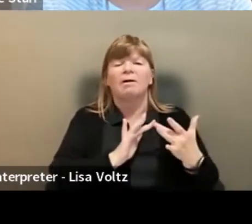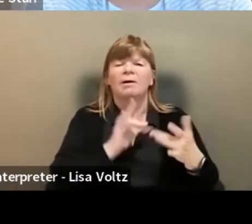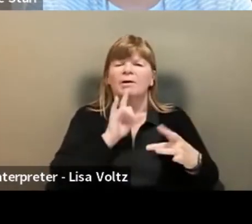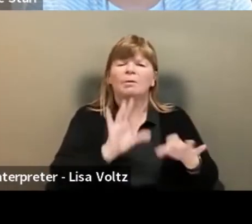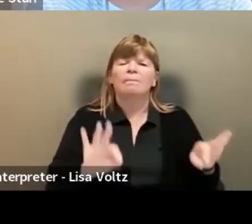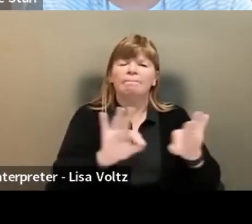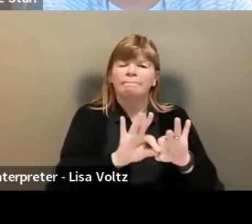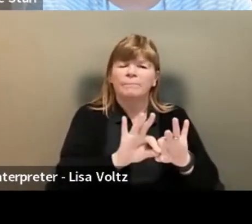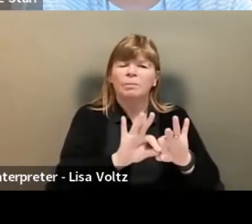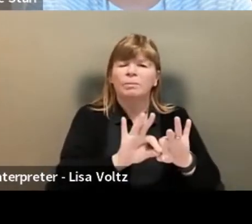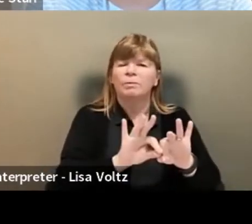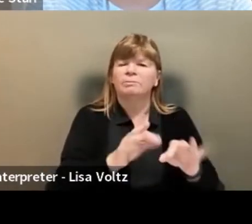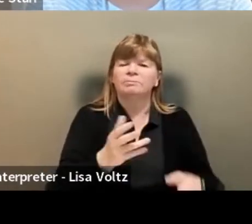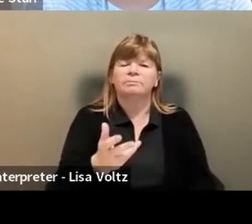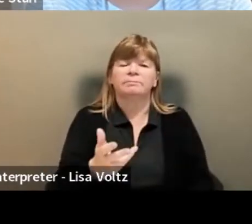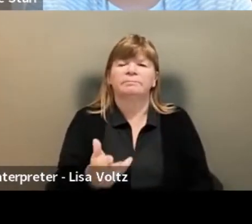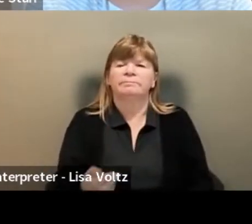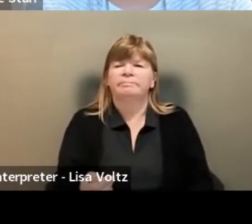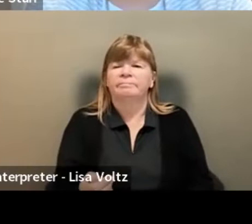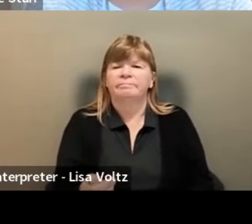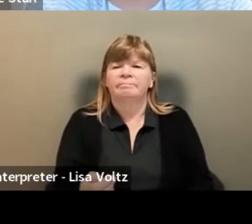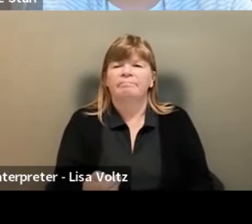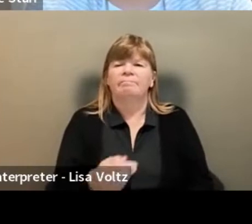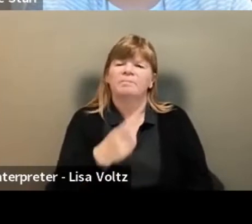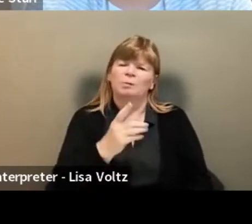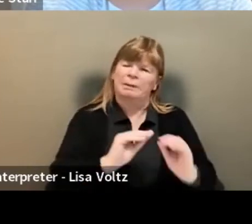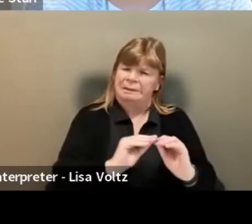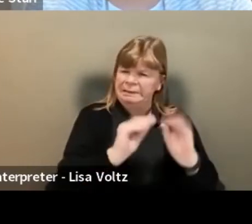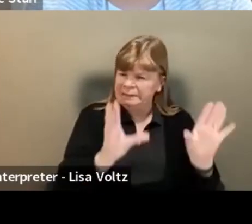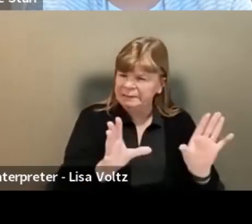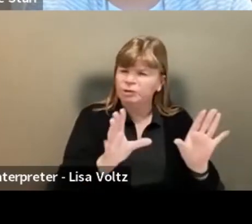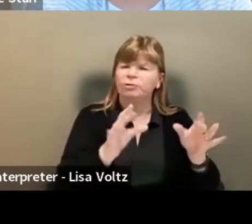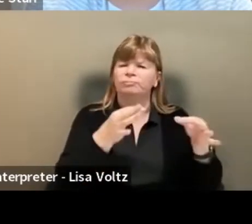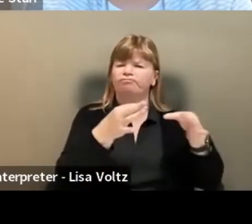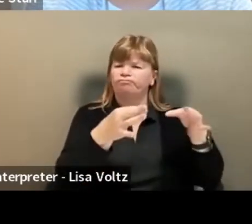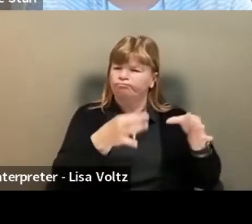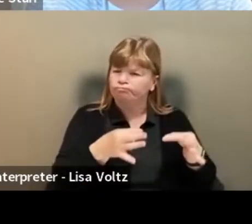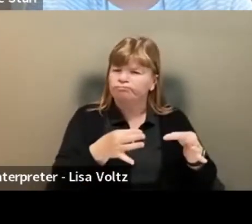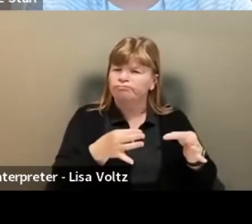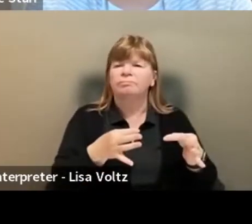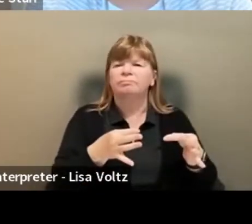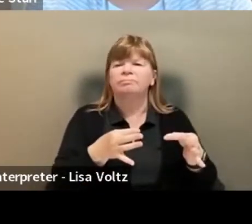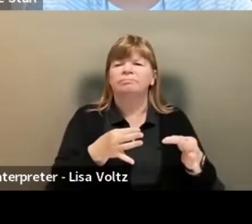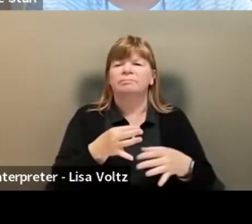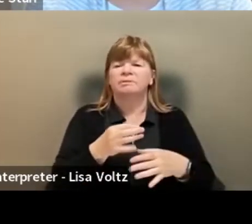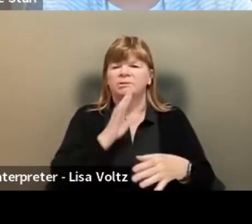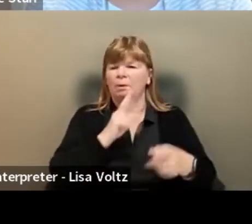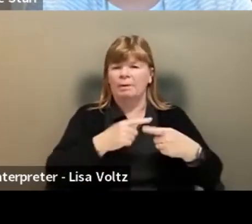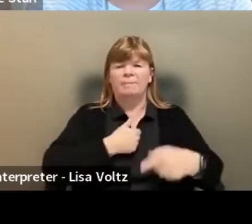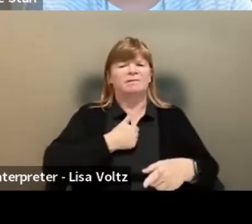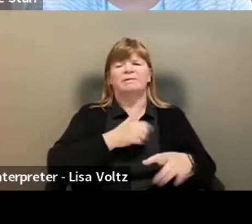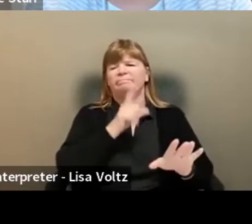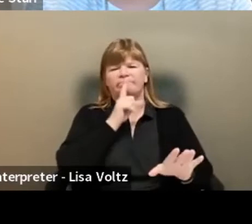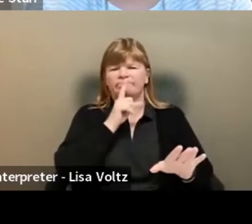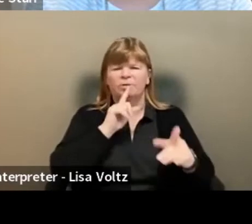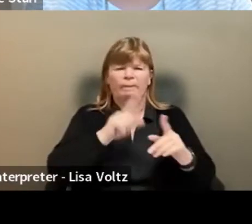important that you be articulate and that you don't make it about yourself, but make it